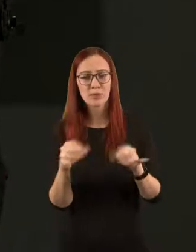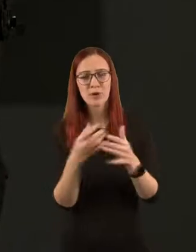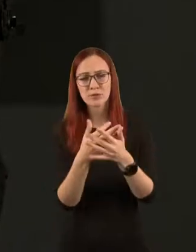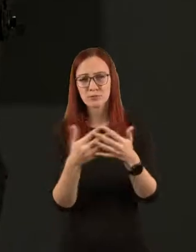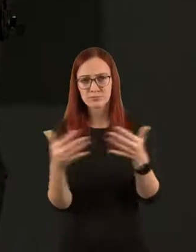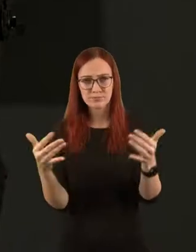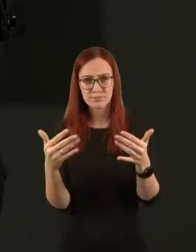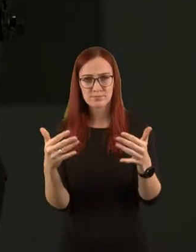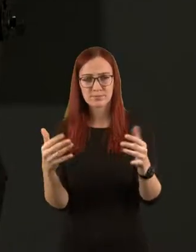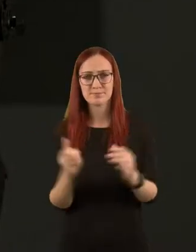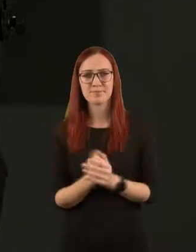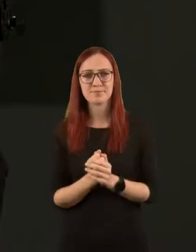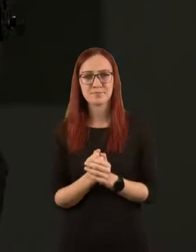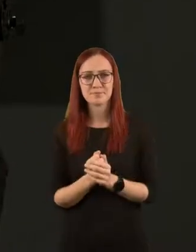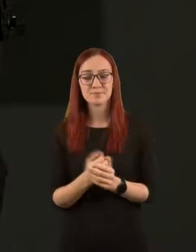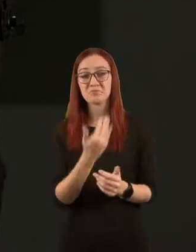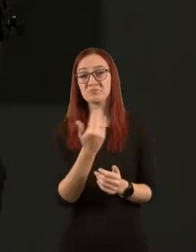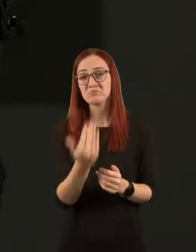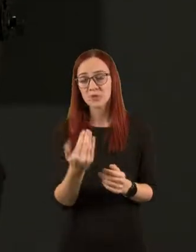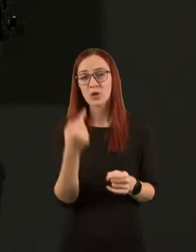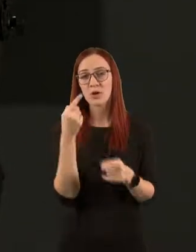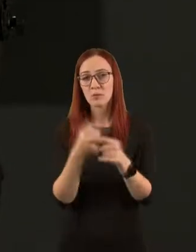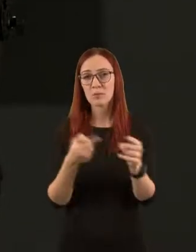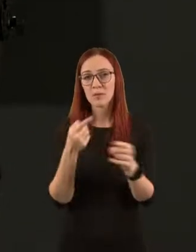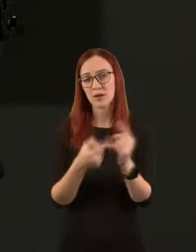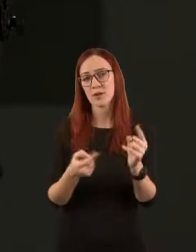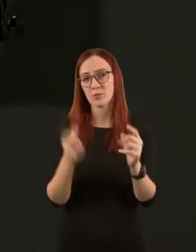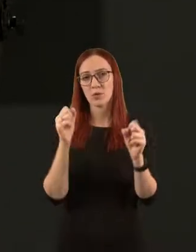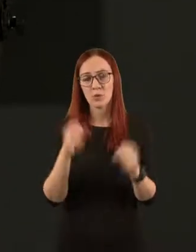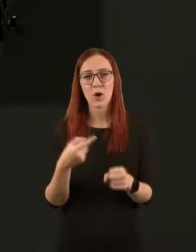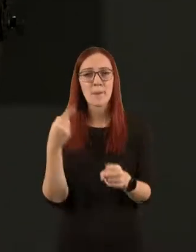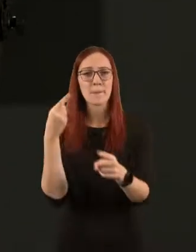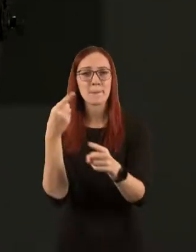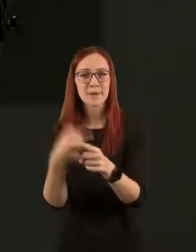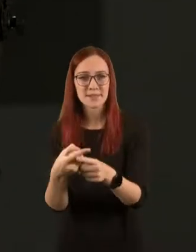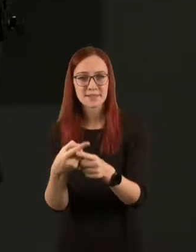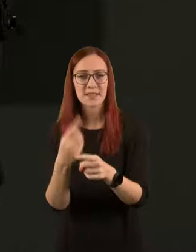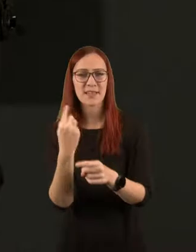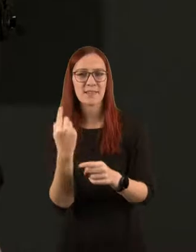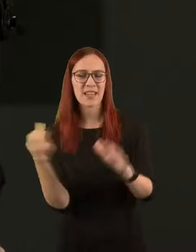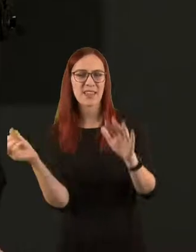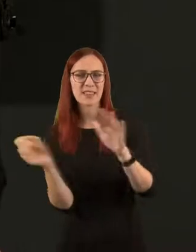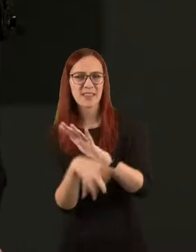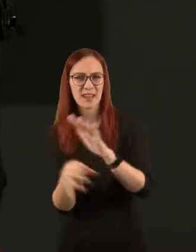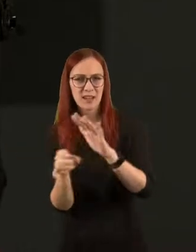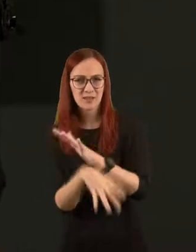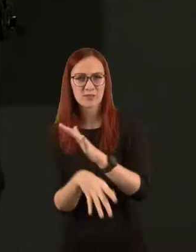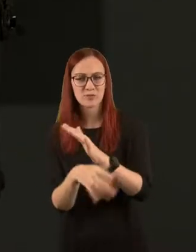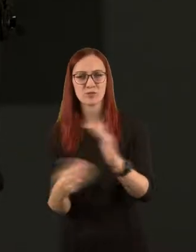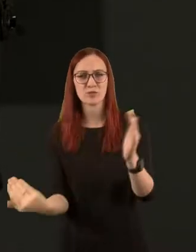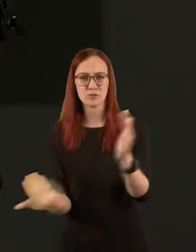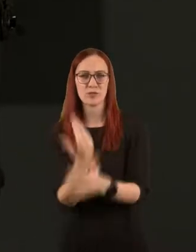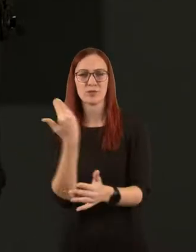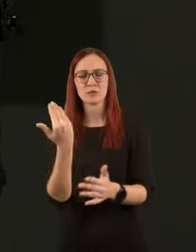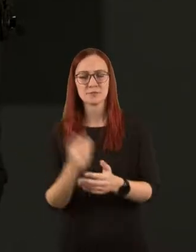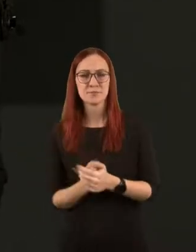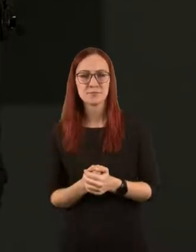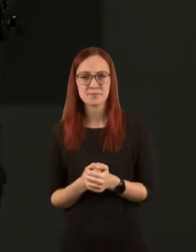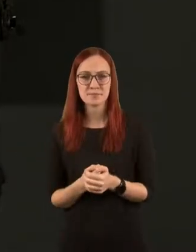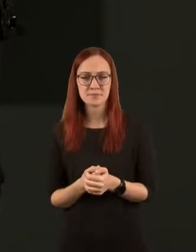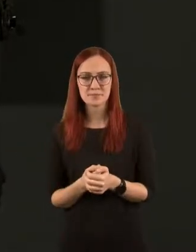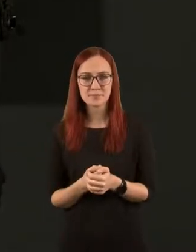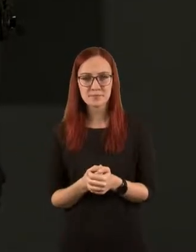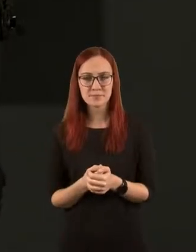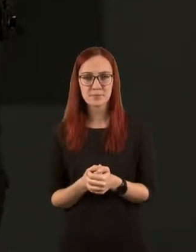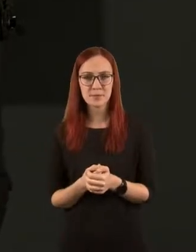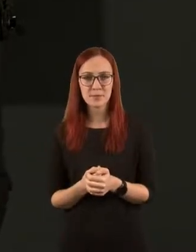public transport fleet and implementing other sectoral programs, and we will